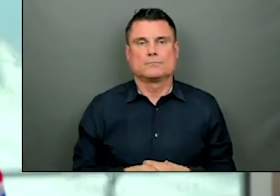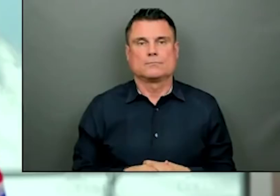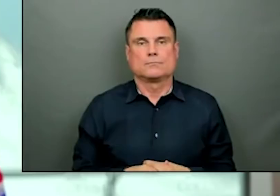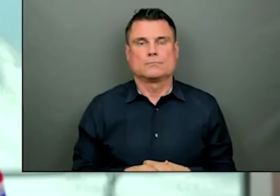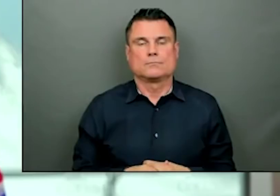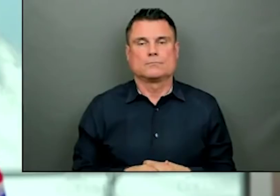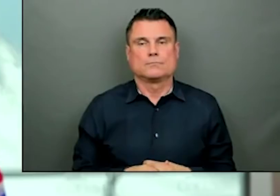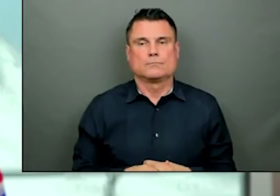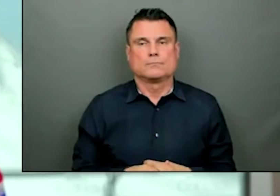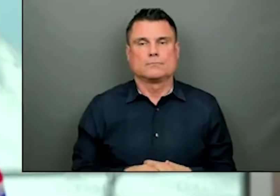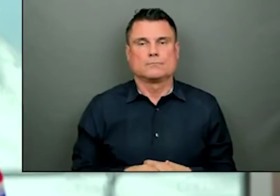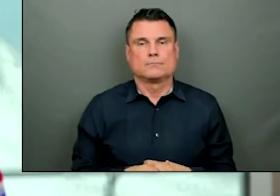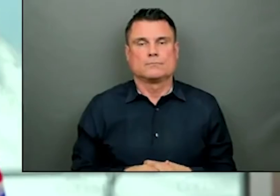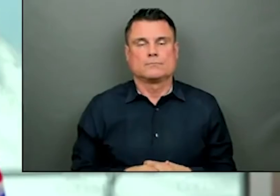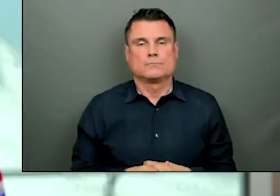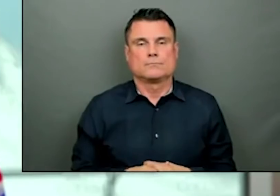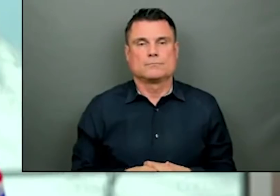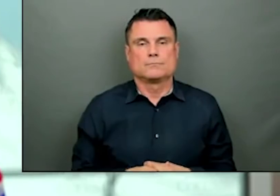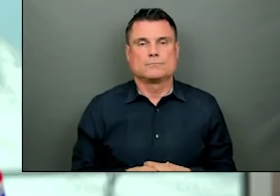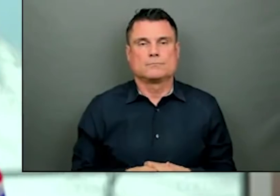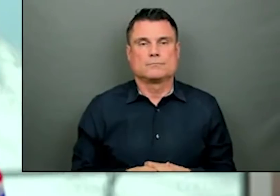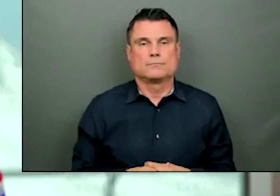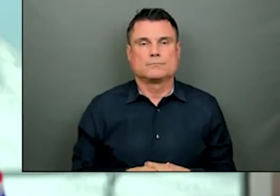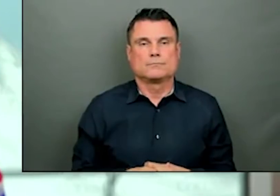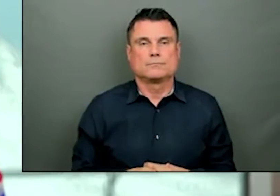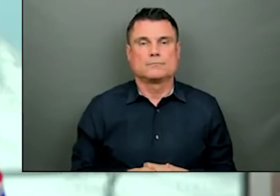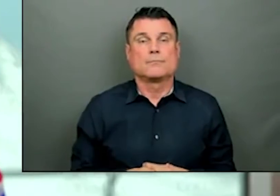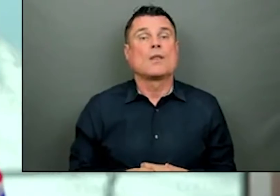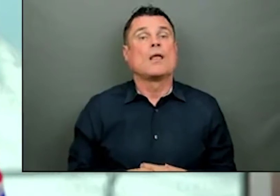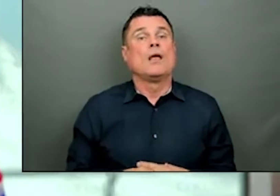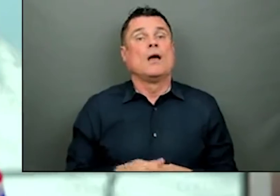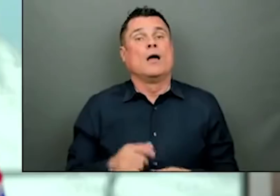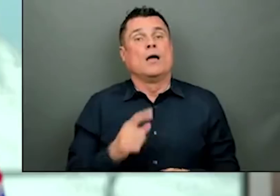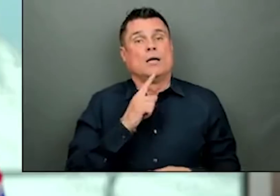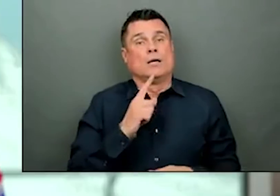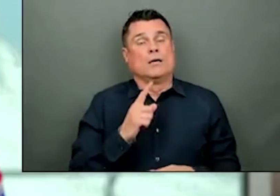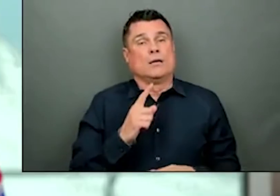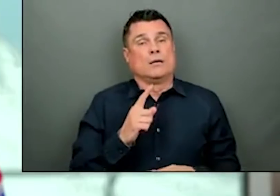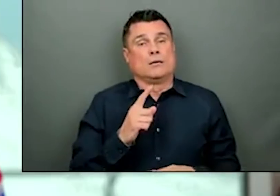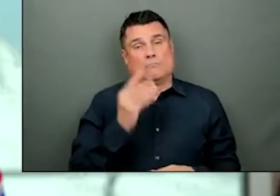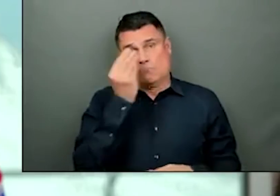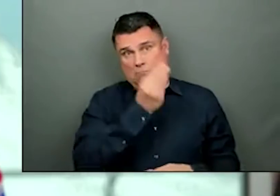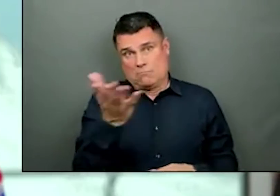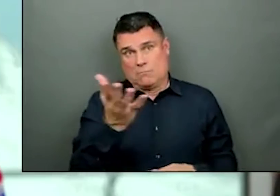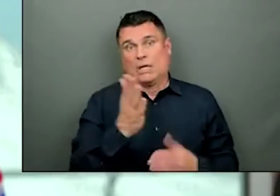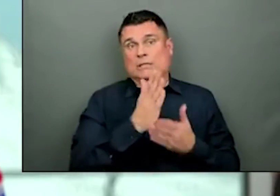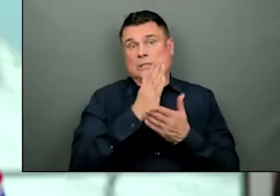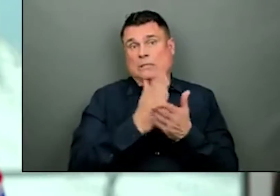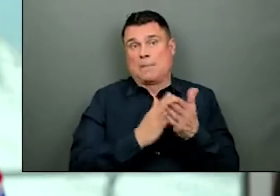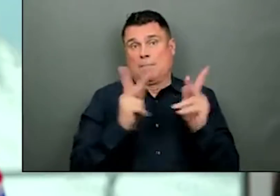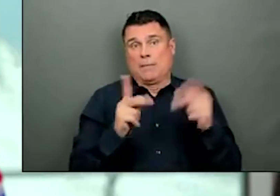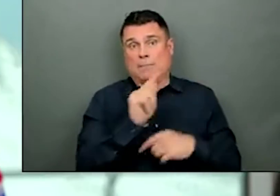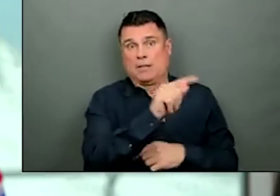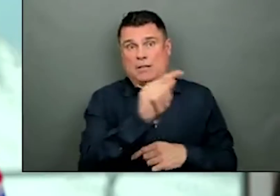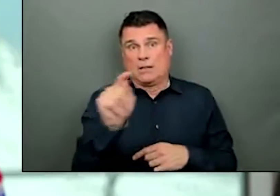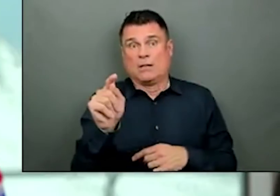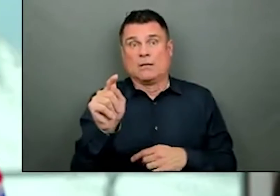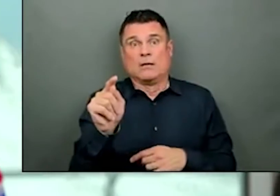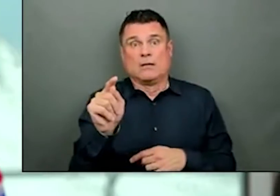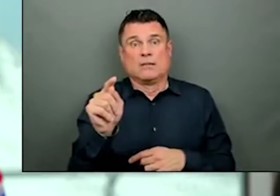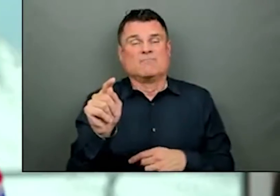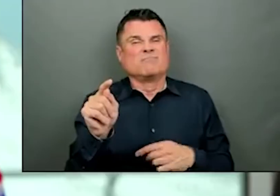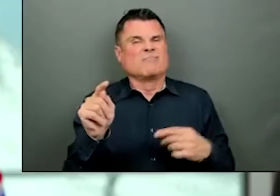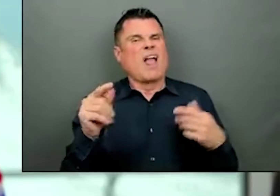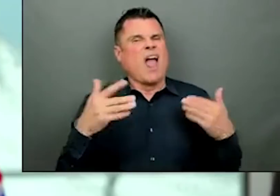immune response, autoimmune response to your nervous system that is most often triggered by the infection itself and could be triggered